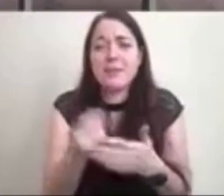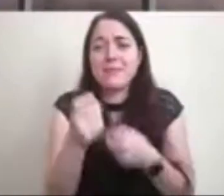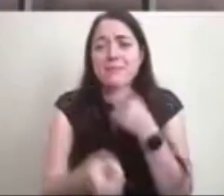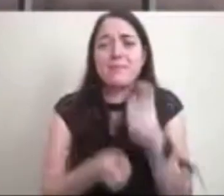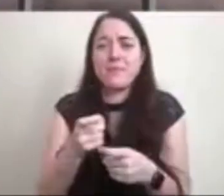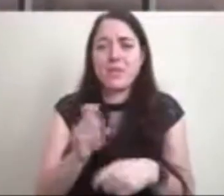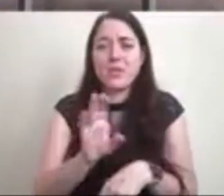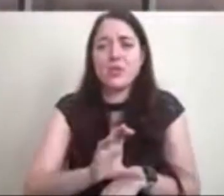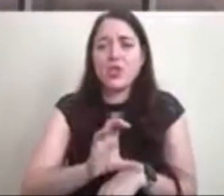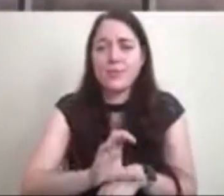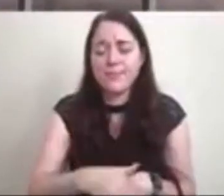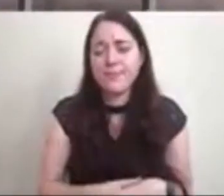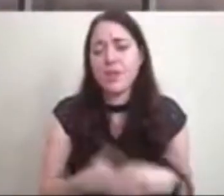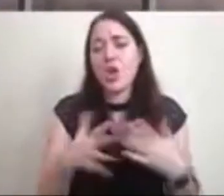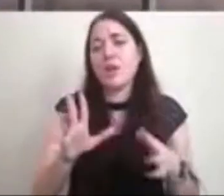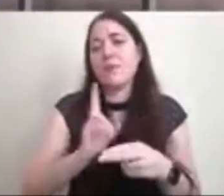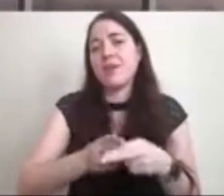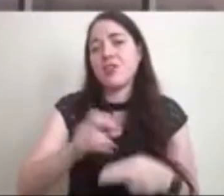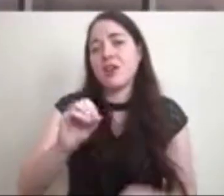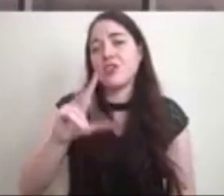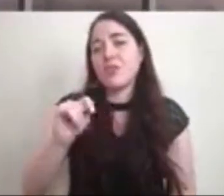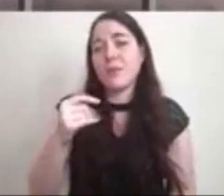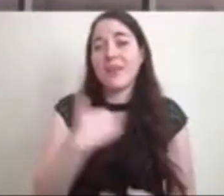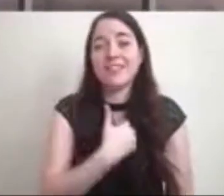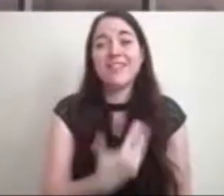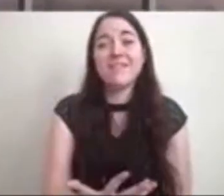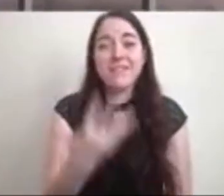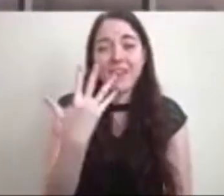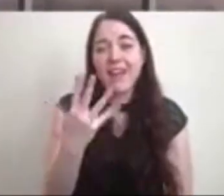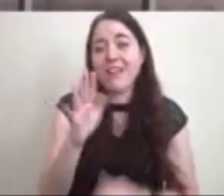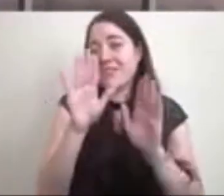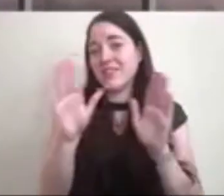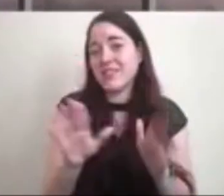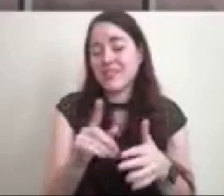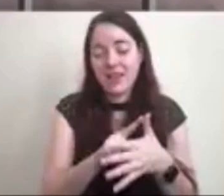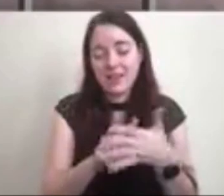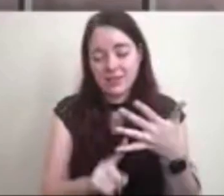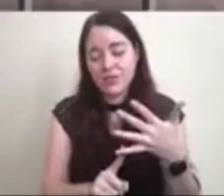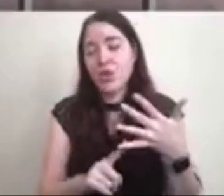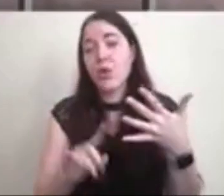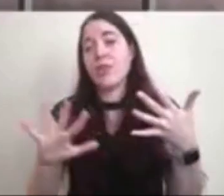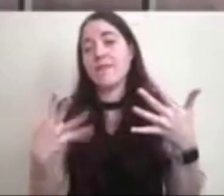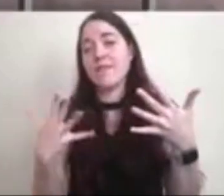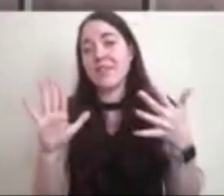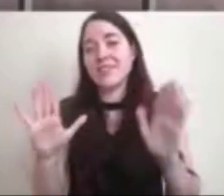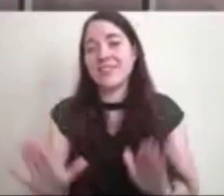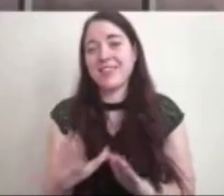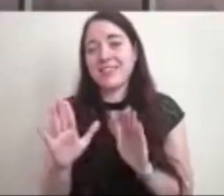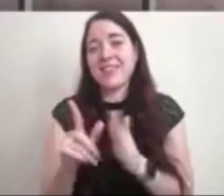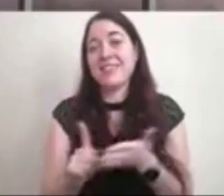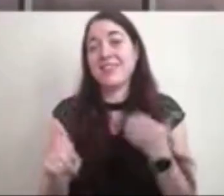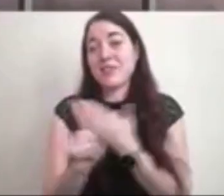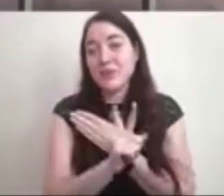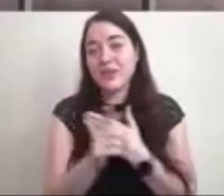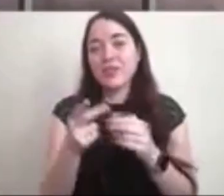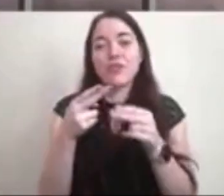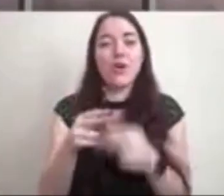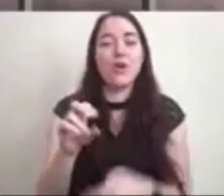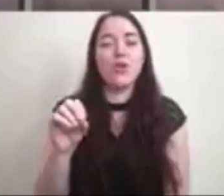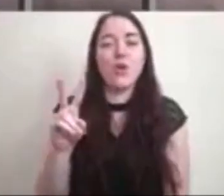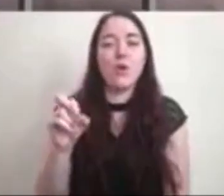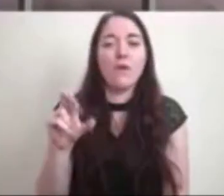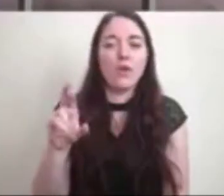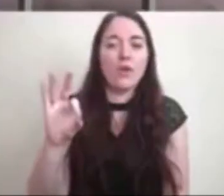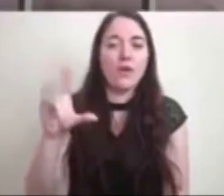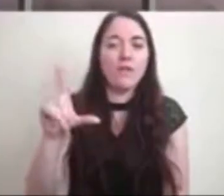also mentioned that October has 5 Sundays, and so the 5th Sunday, which is next week, is Overflow Sunday. It's an opportunity